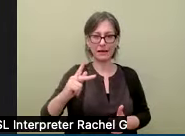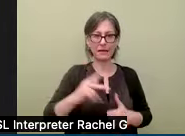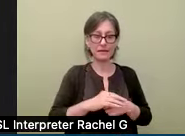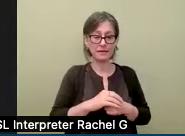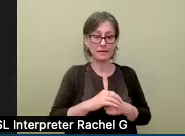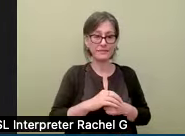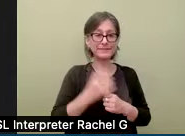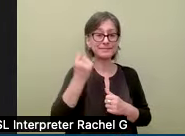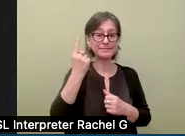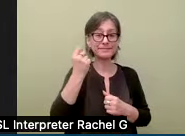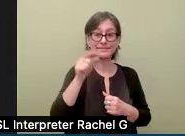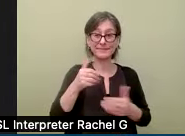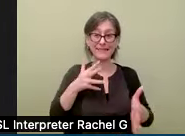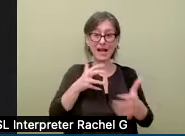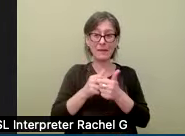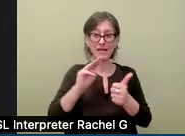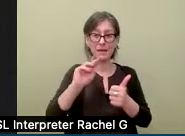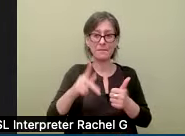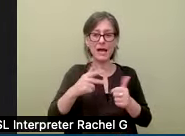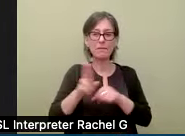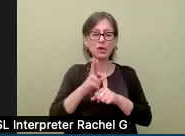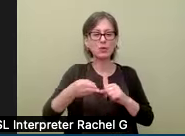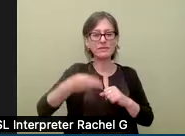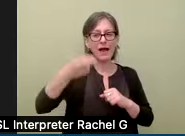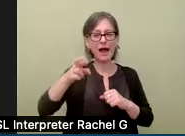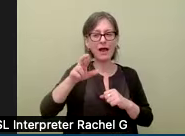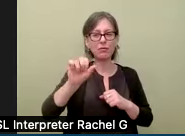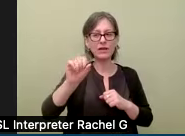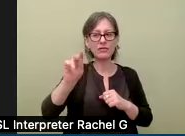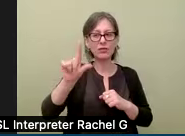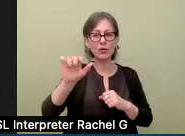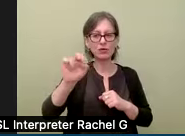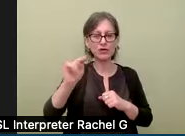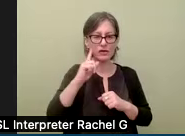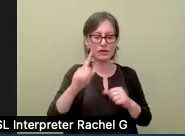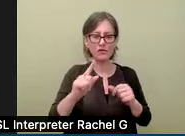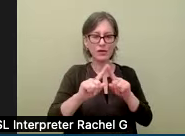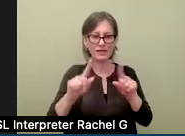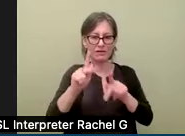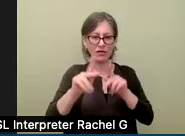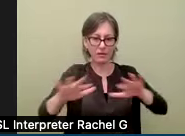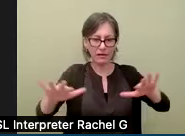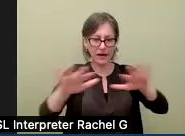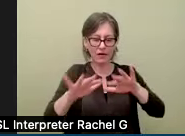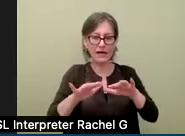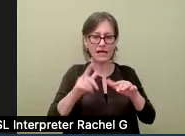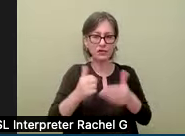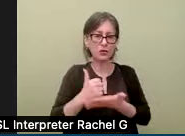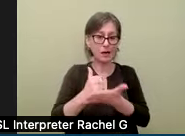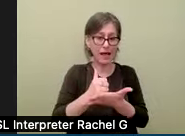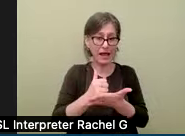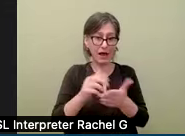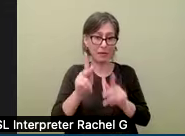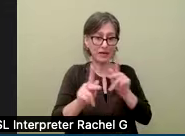So the updated maps, they use higher resolution modeling for all low-lying populated areas to assist local agencies and the public